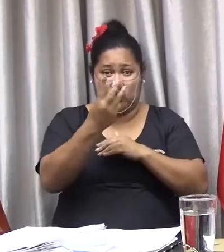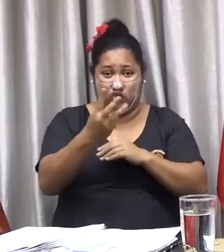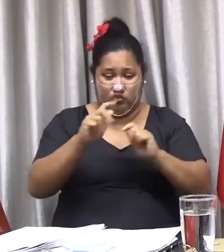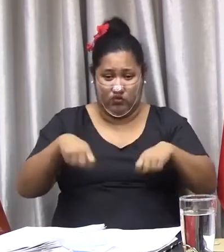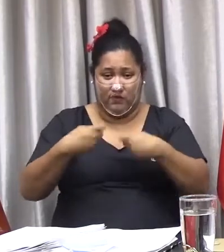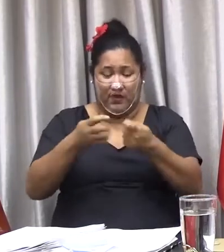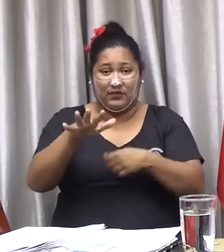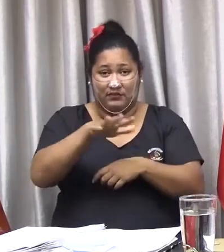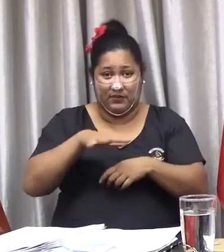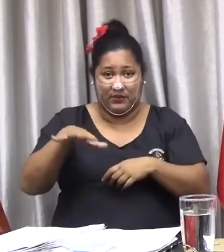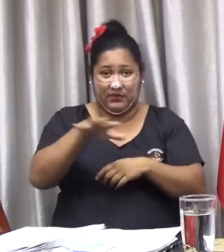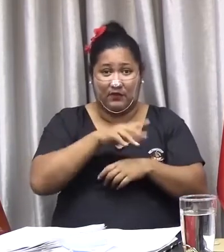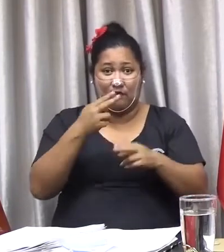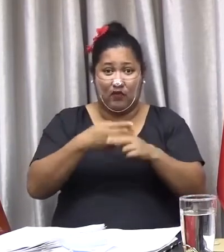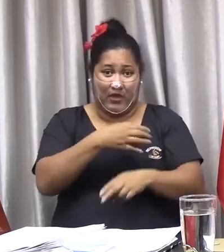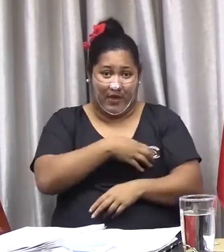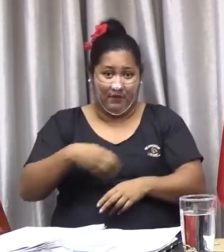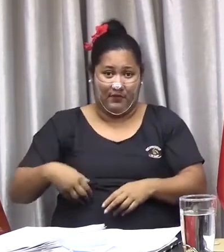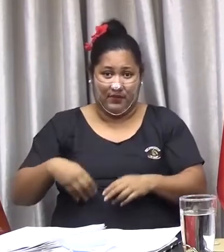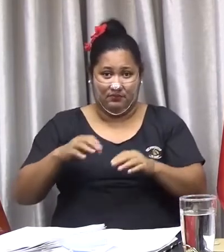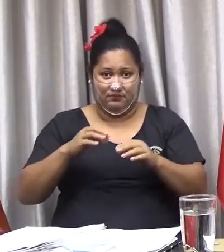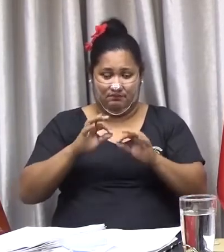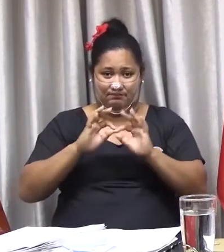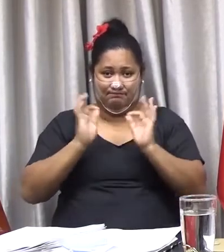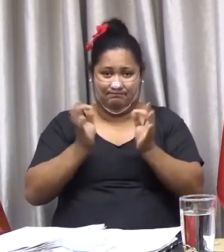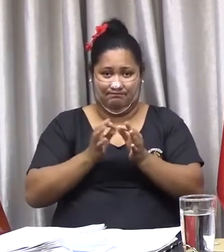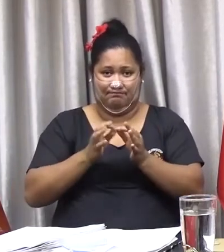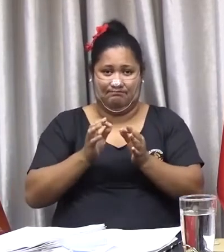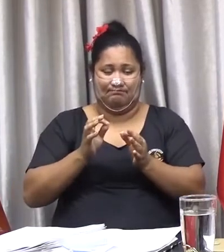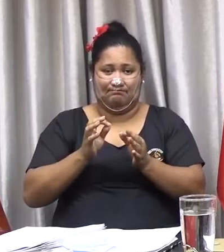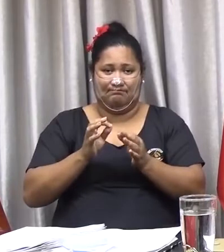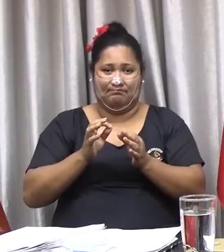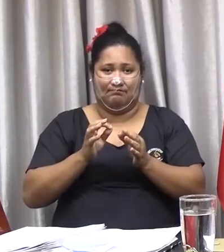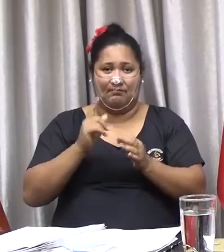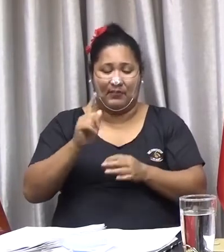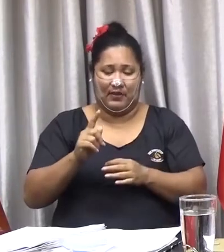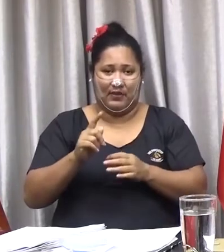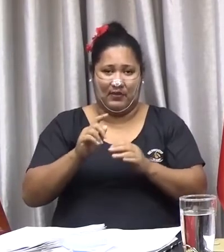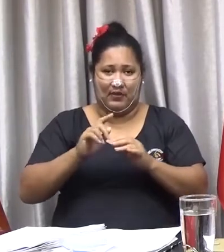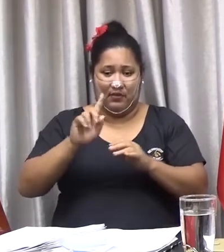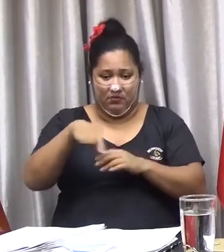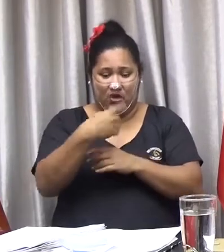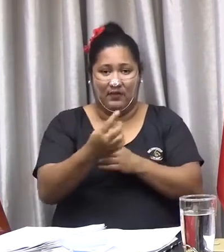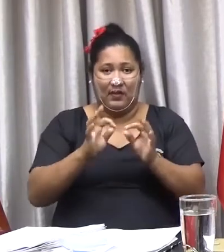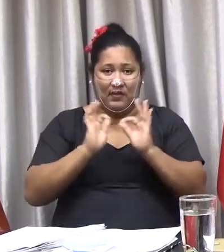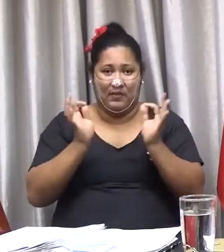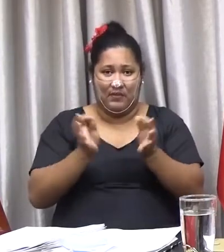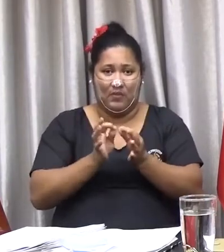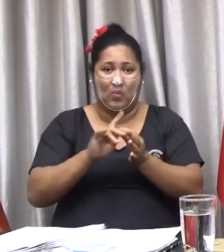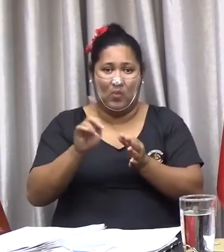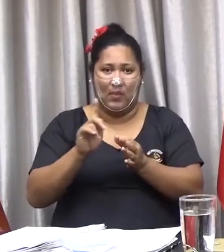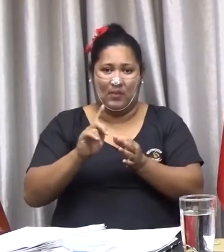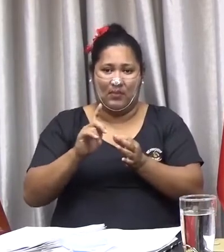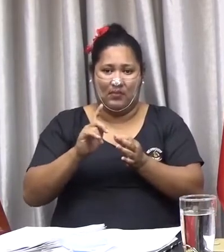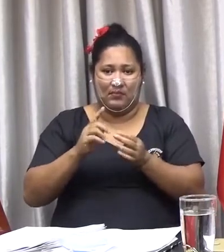space for government ministries and corporations, private sector and civil society to